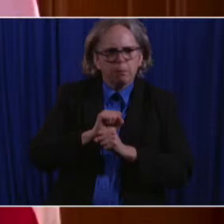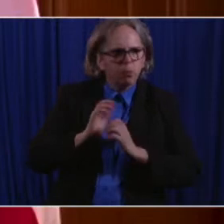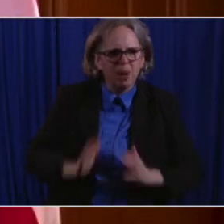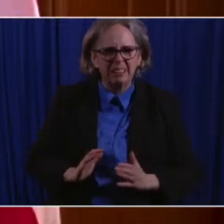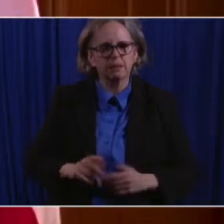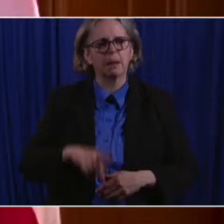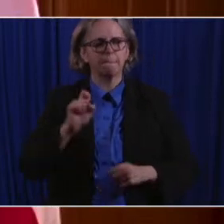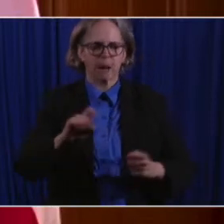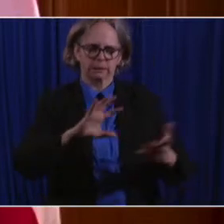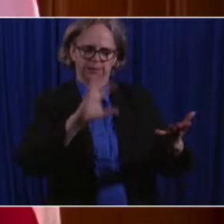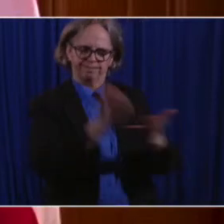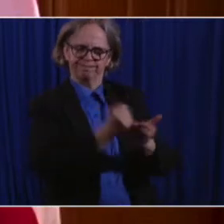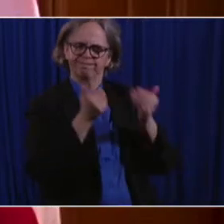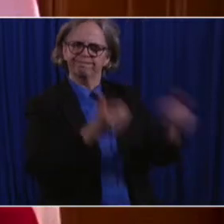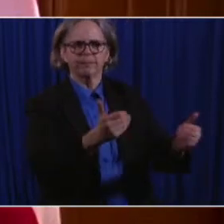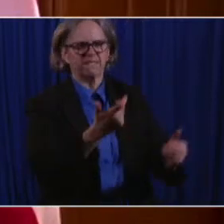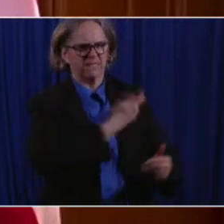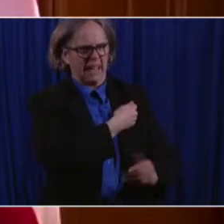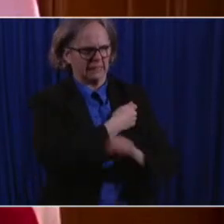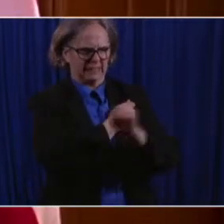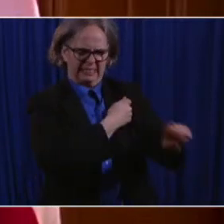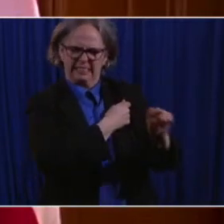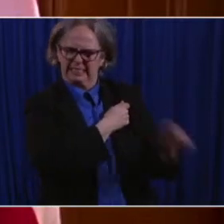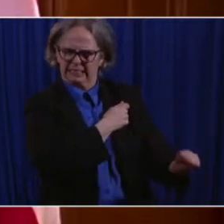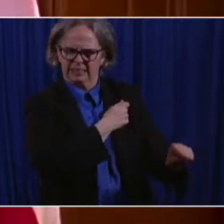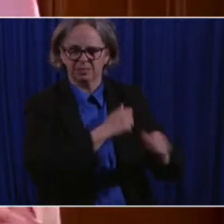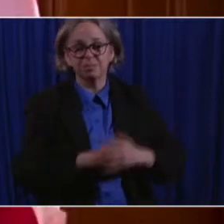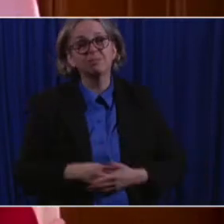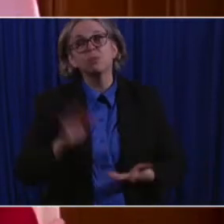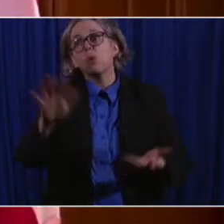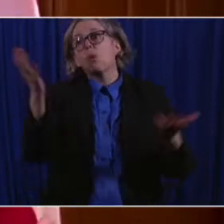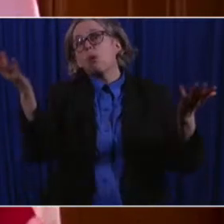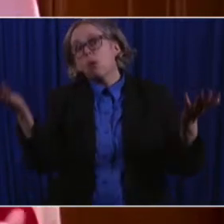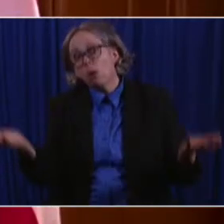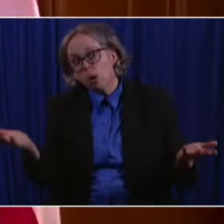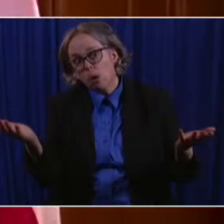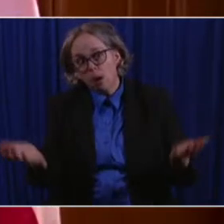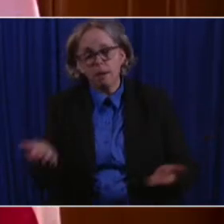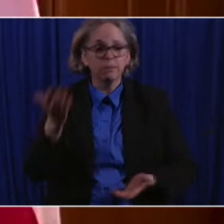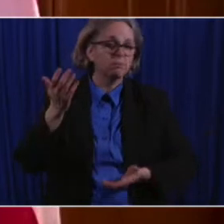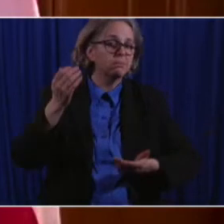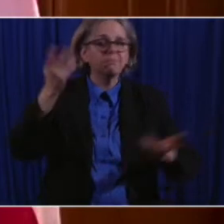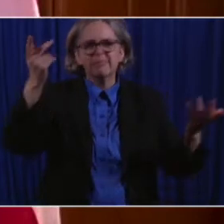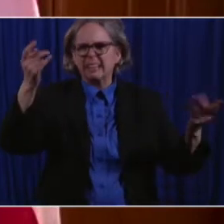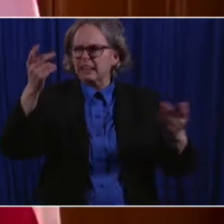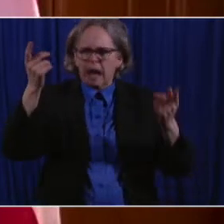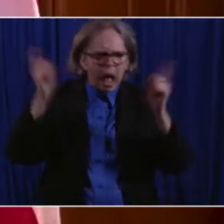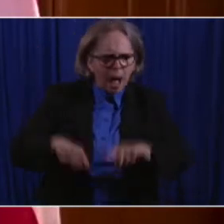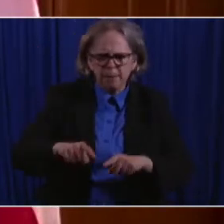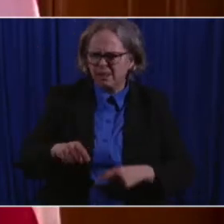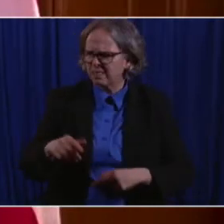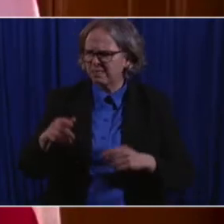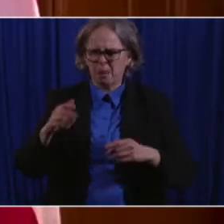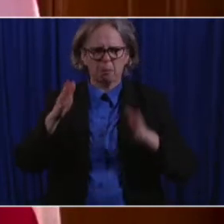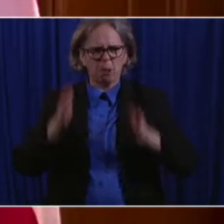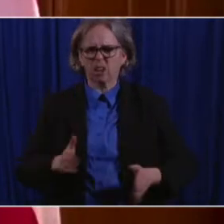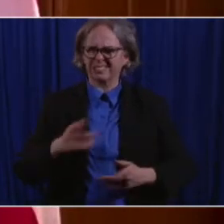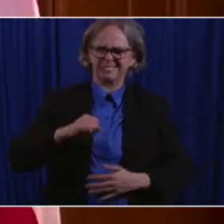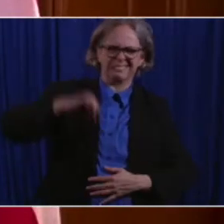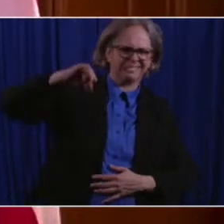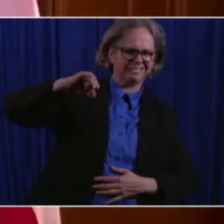want to make sure they have the opportunity to do that. Or if it's a resident who's been there a while or an employee who's been there a